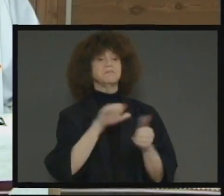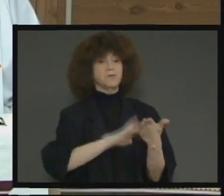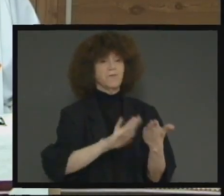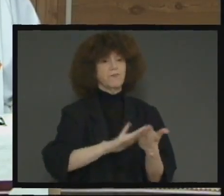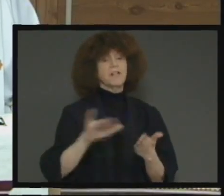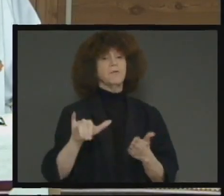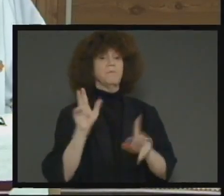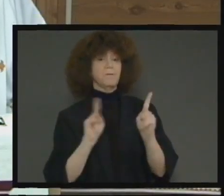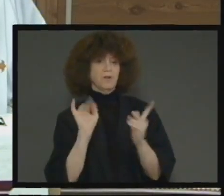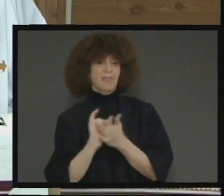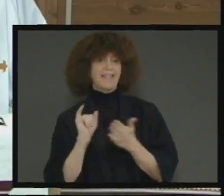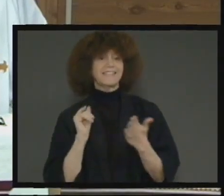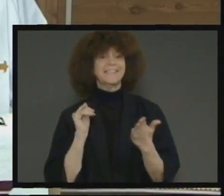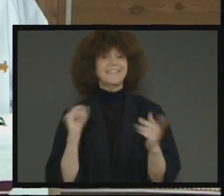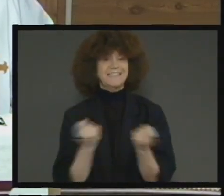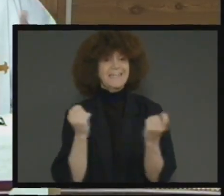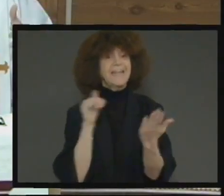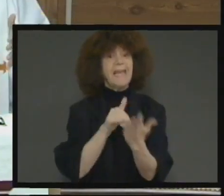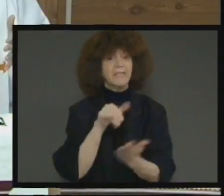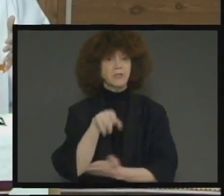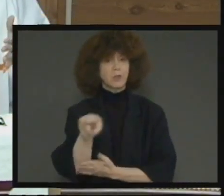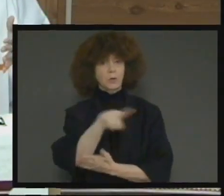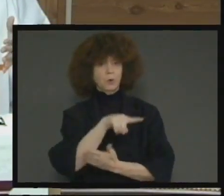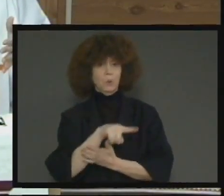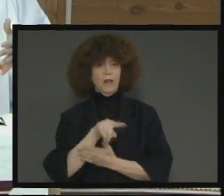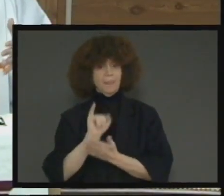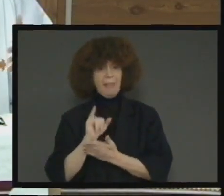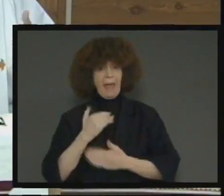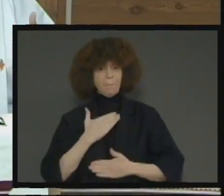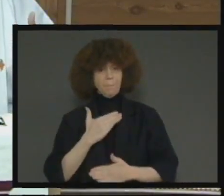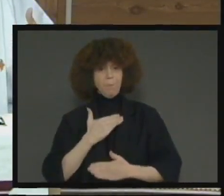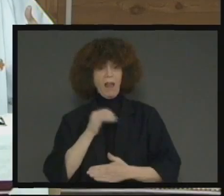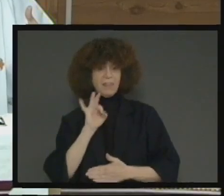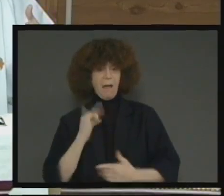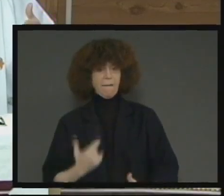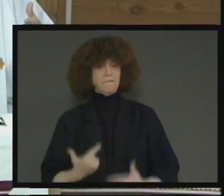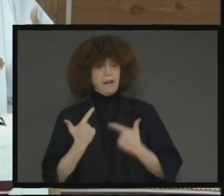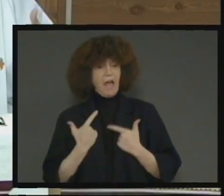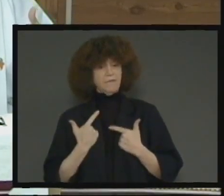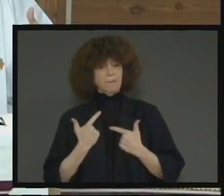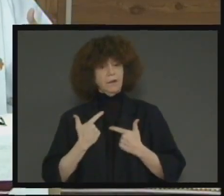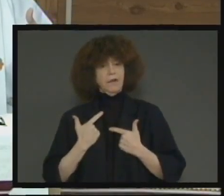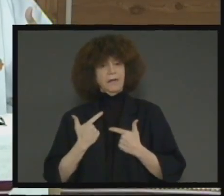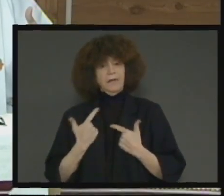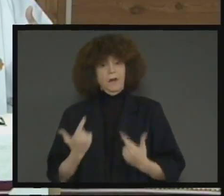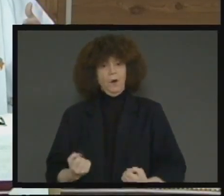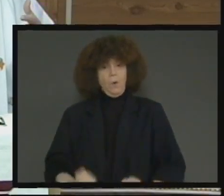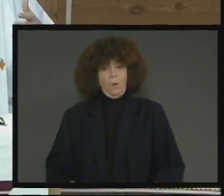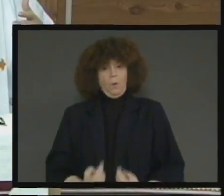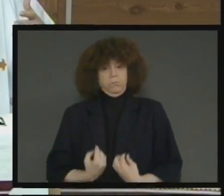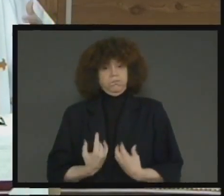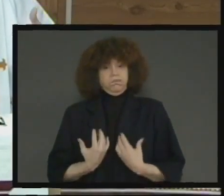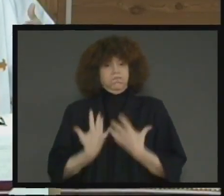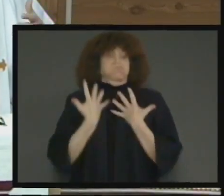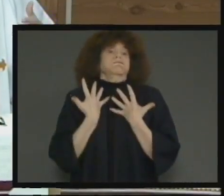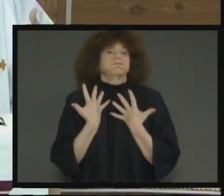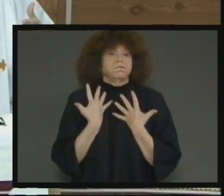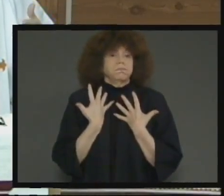Christ, so we receive the forgiveness of sins. And with the forgiveness of sins, life